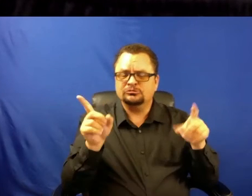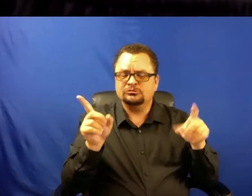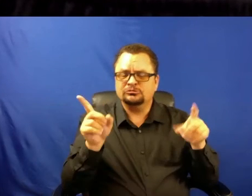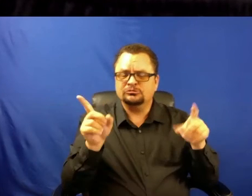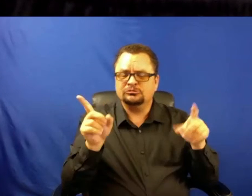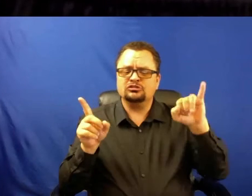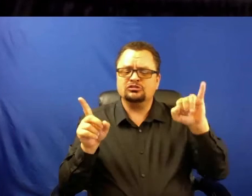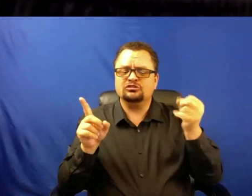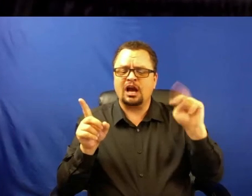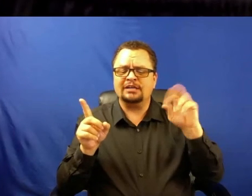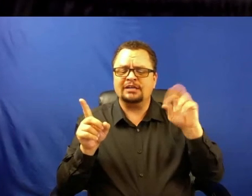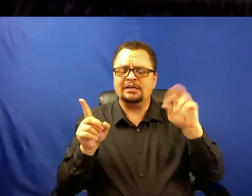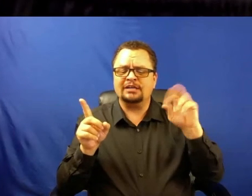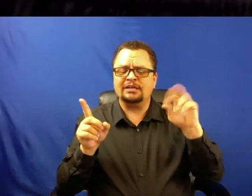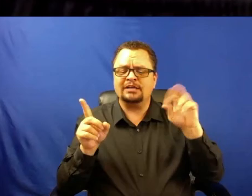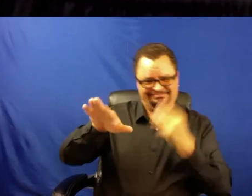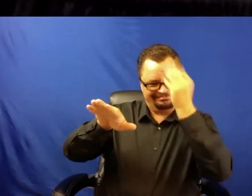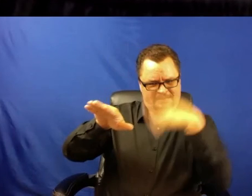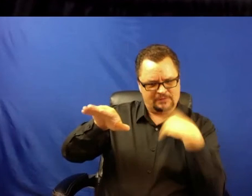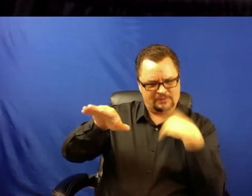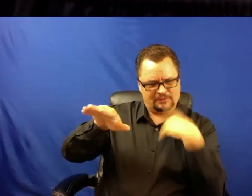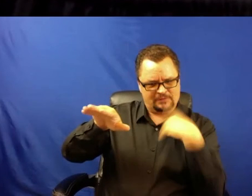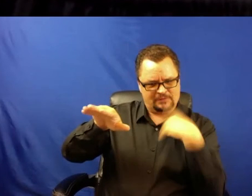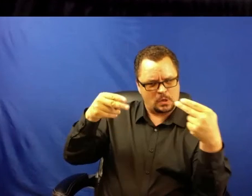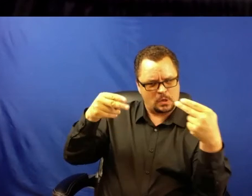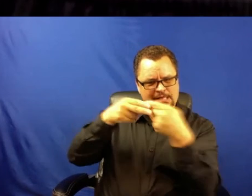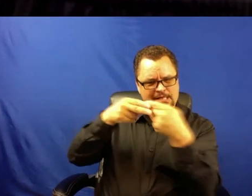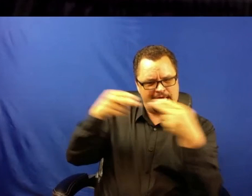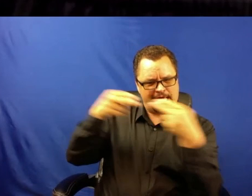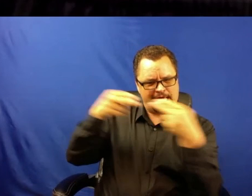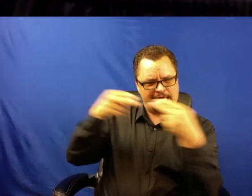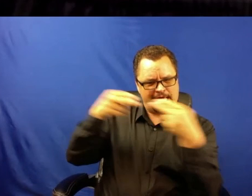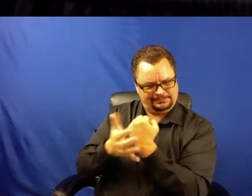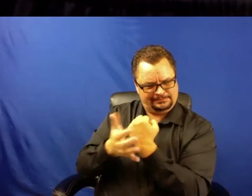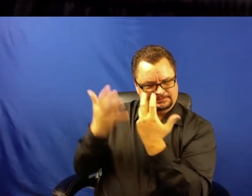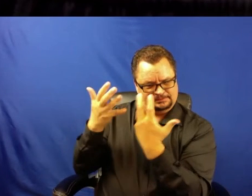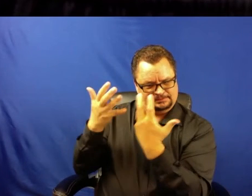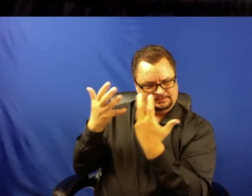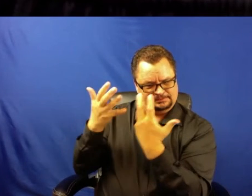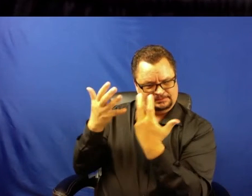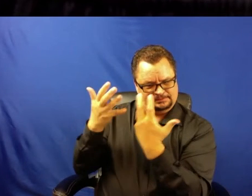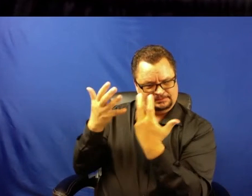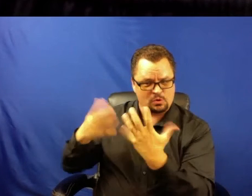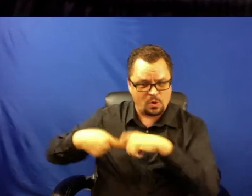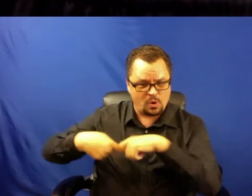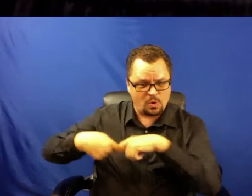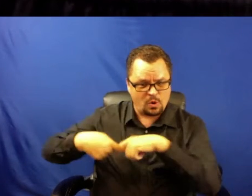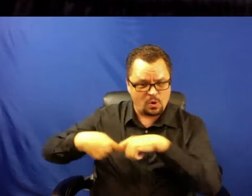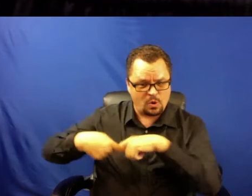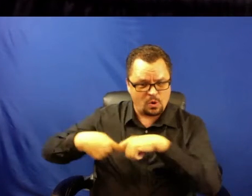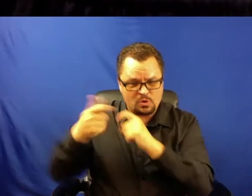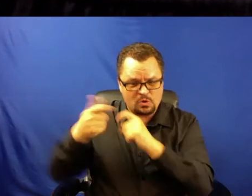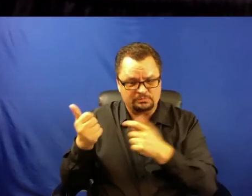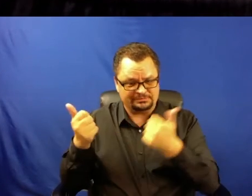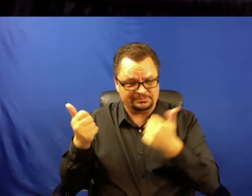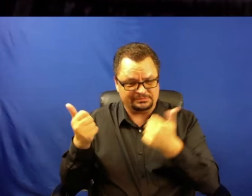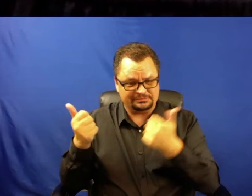if any board members need to say anything and leave, but if not, then we'll proceed for